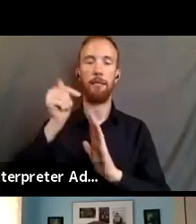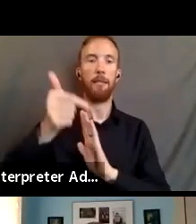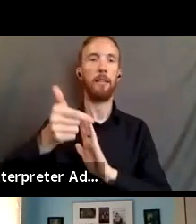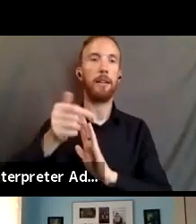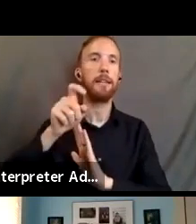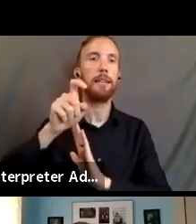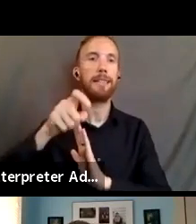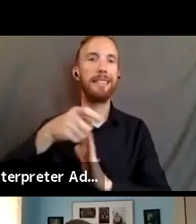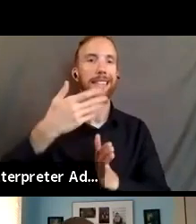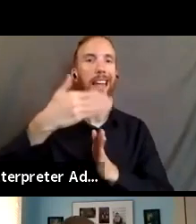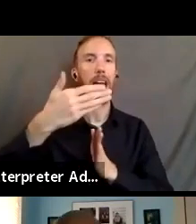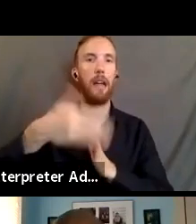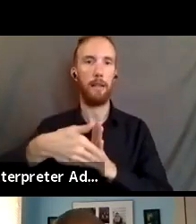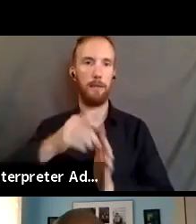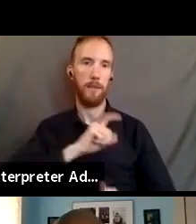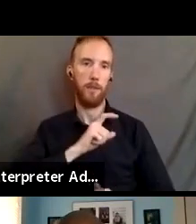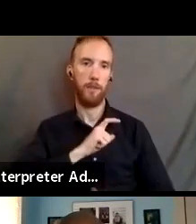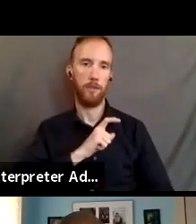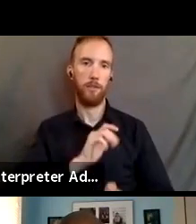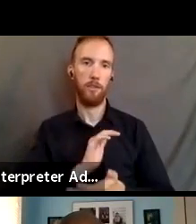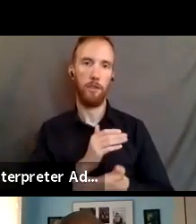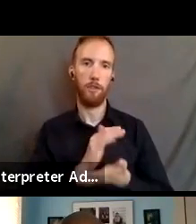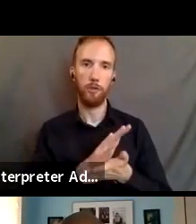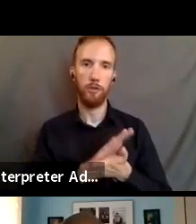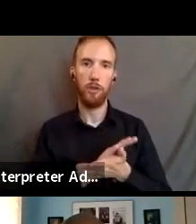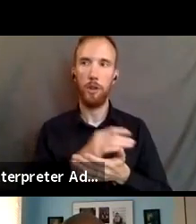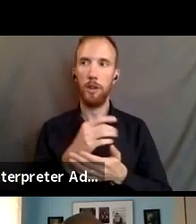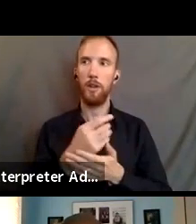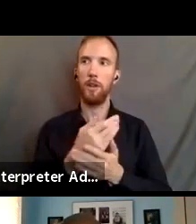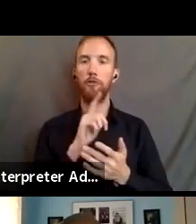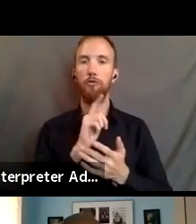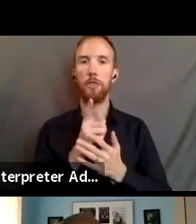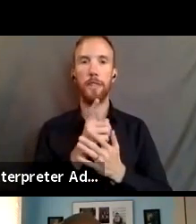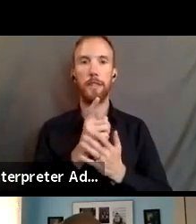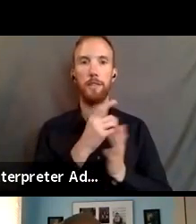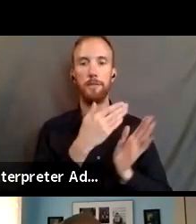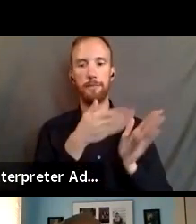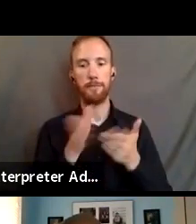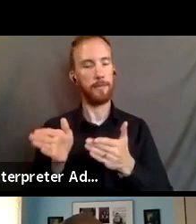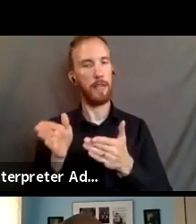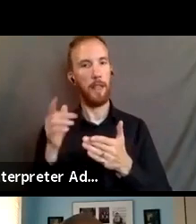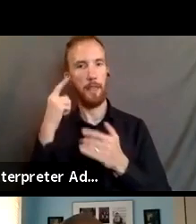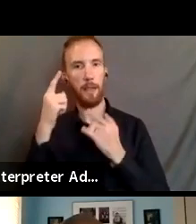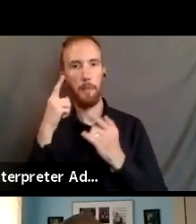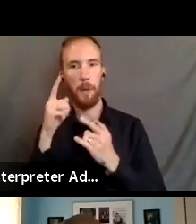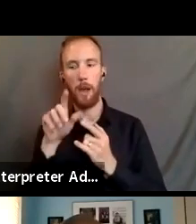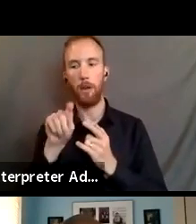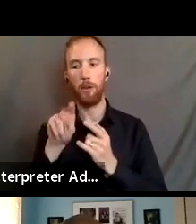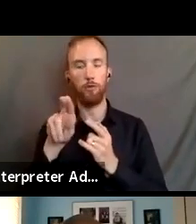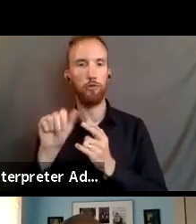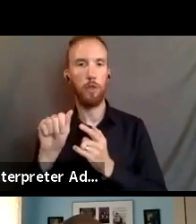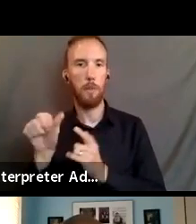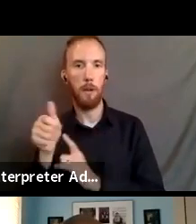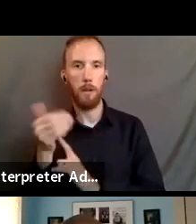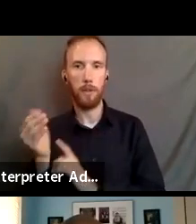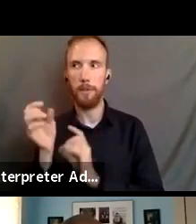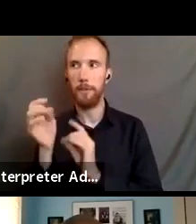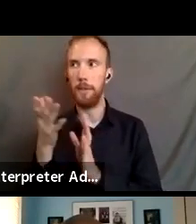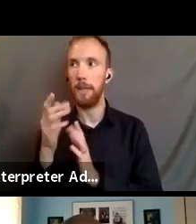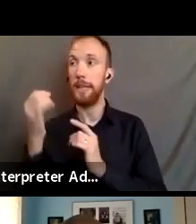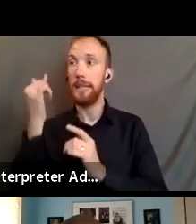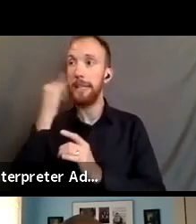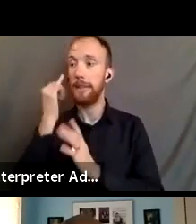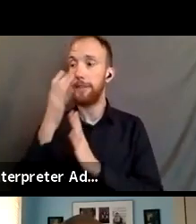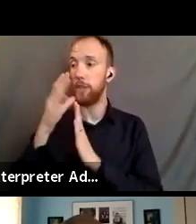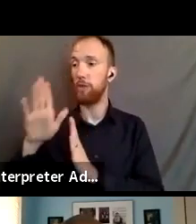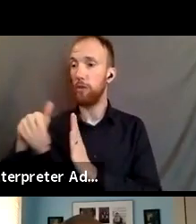safety strategy one that is trauma-informed and one that understands that when a student arrives to school with a gun it's already too late there's not a ramble